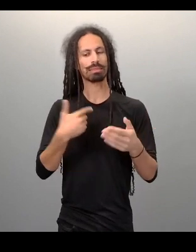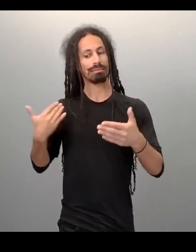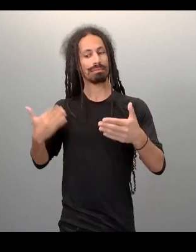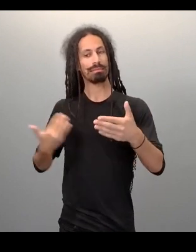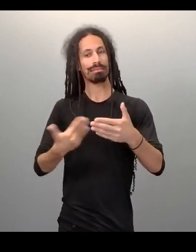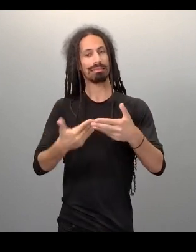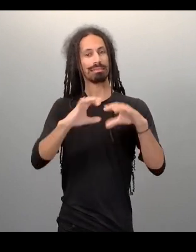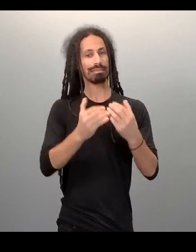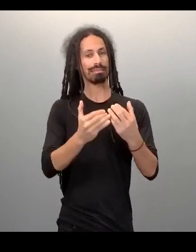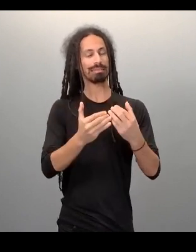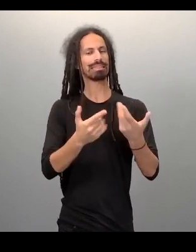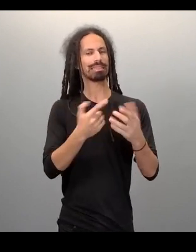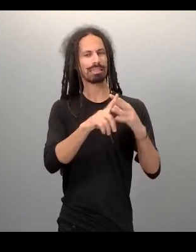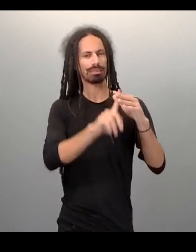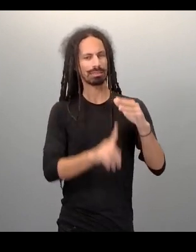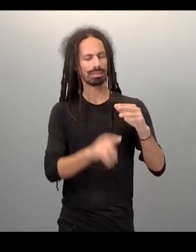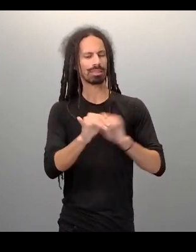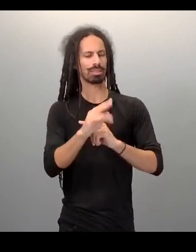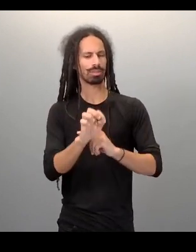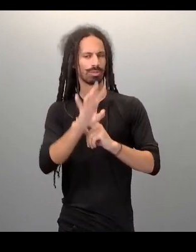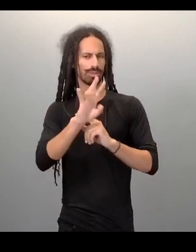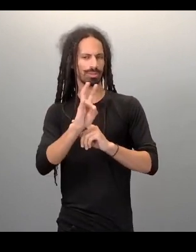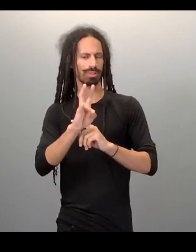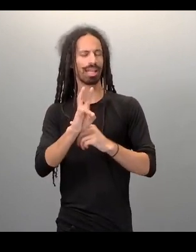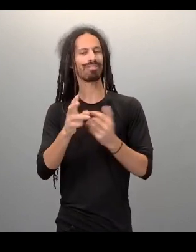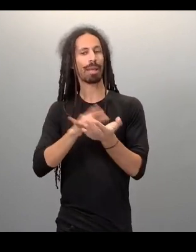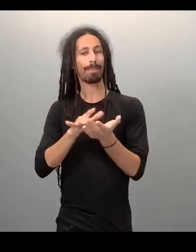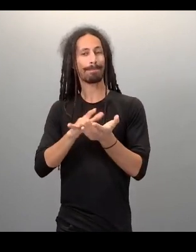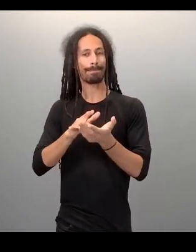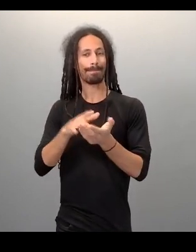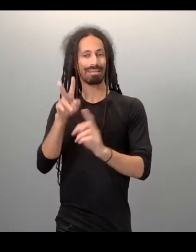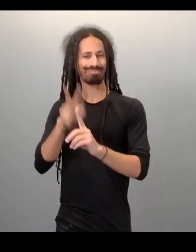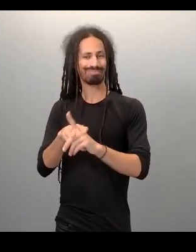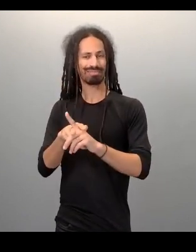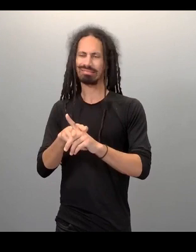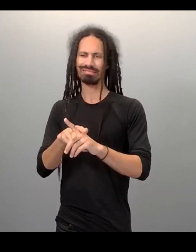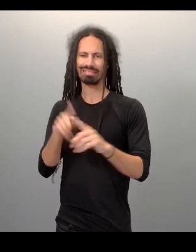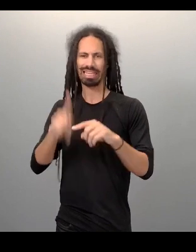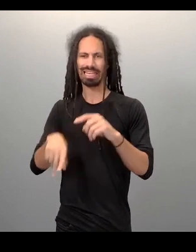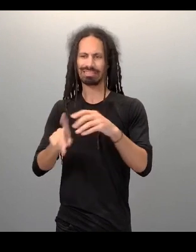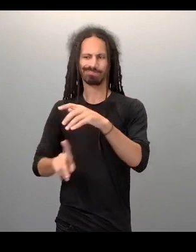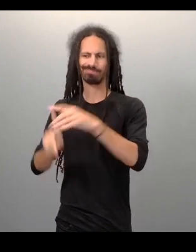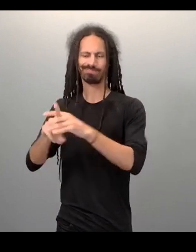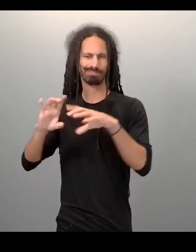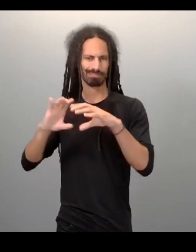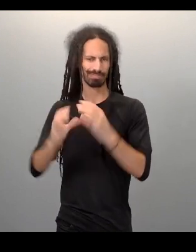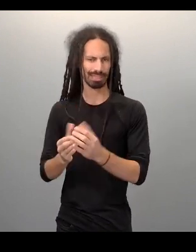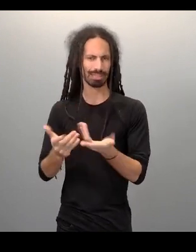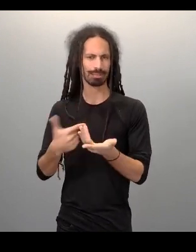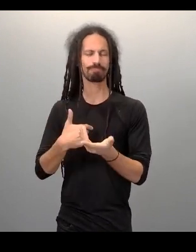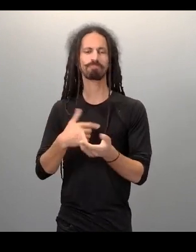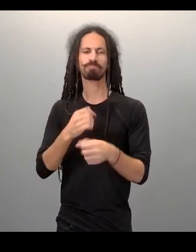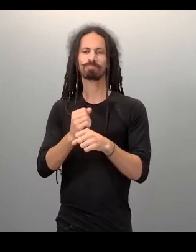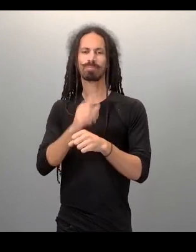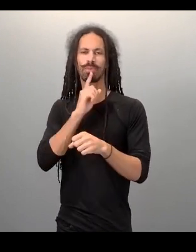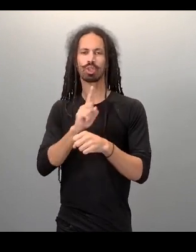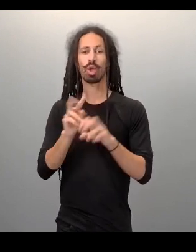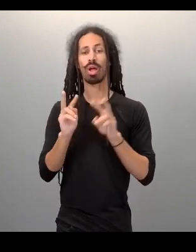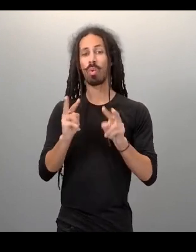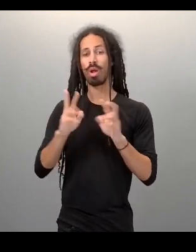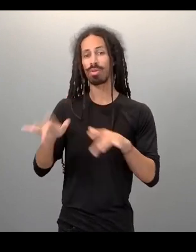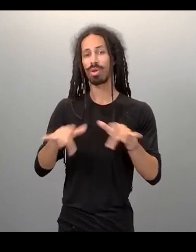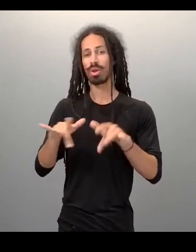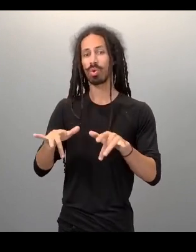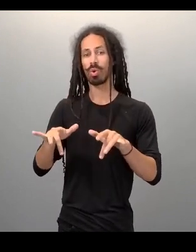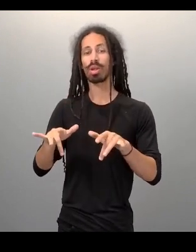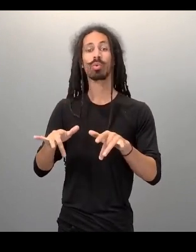Monday, June 7th. I have a medical appointment and will be unable to attend class. I will be sure to watch the recording of the class as soon